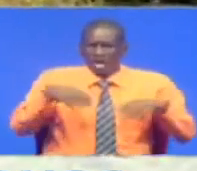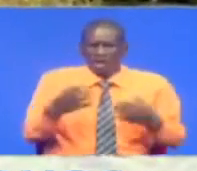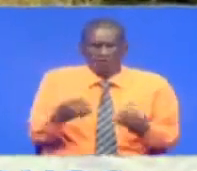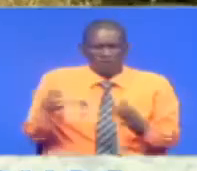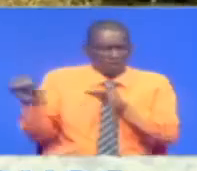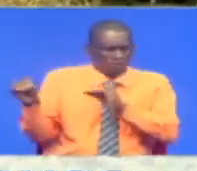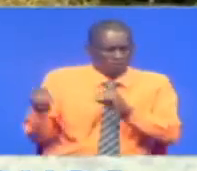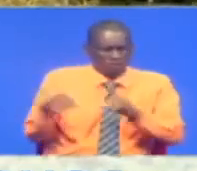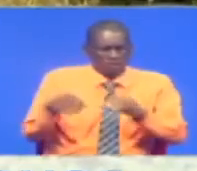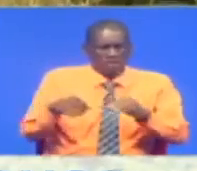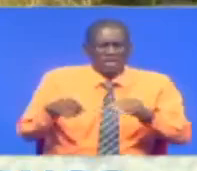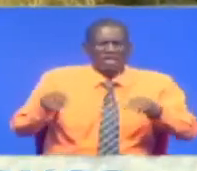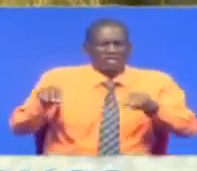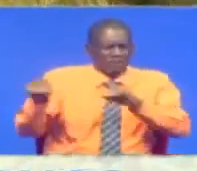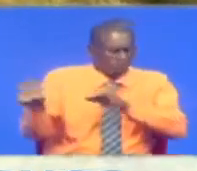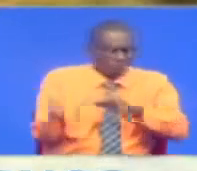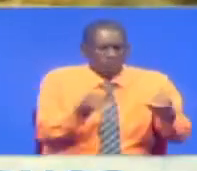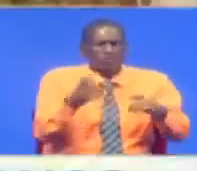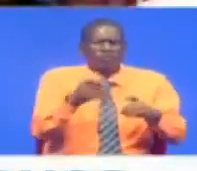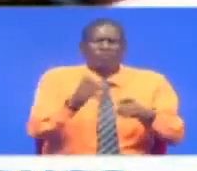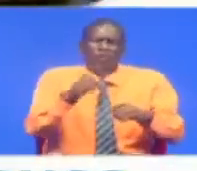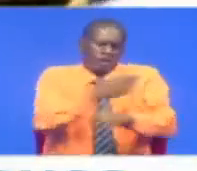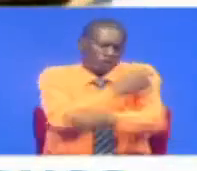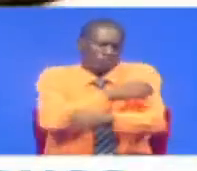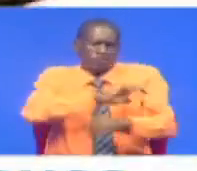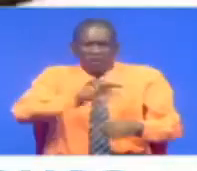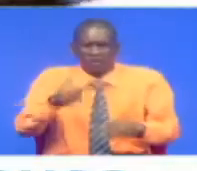to hospital on that cold night.